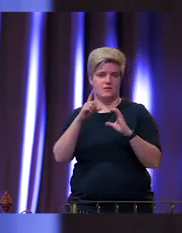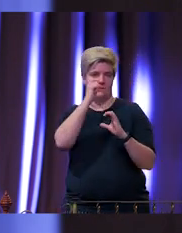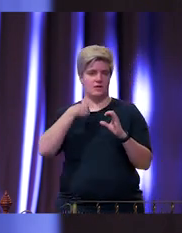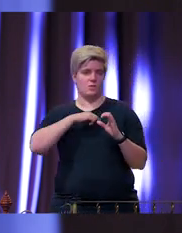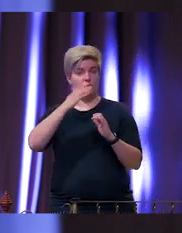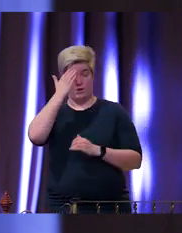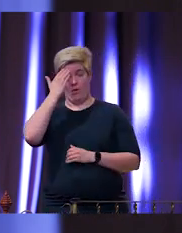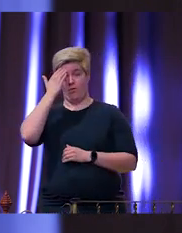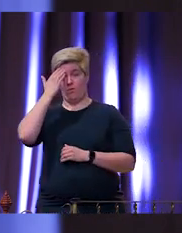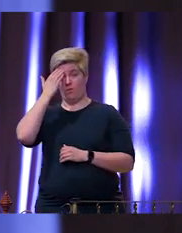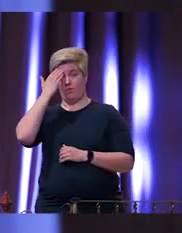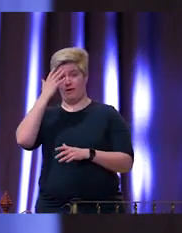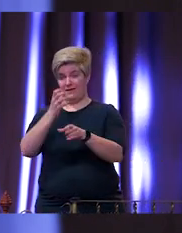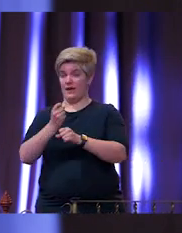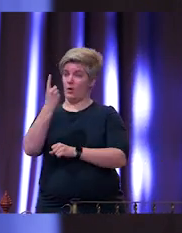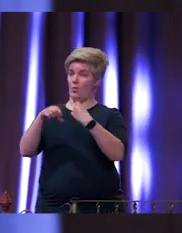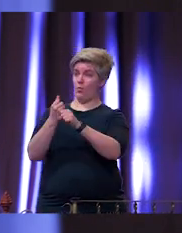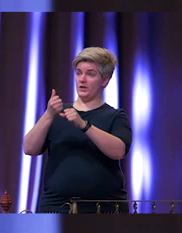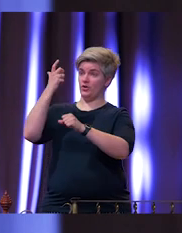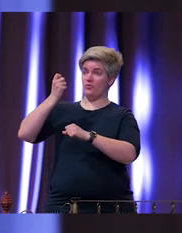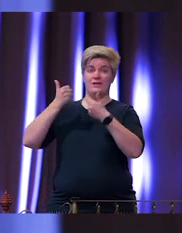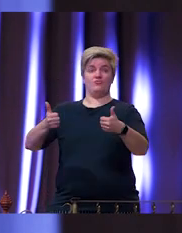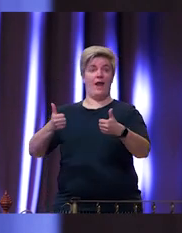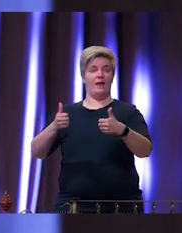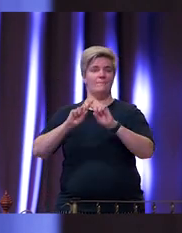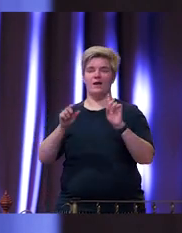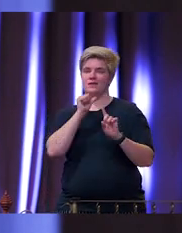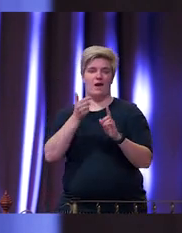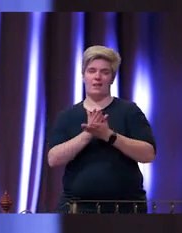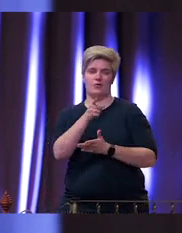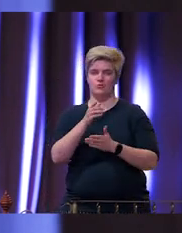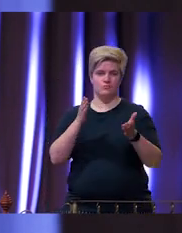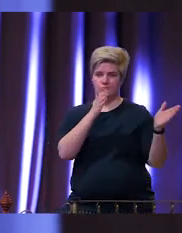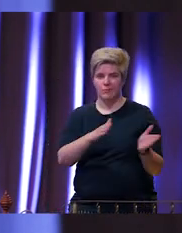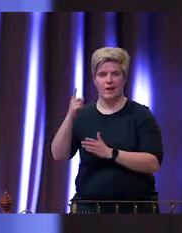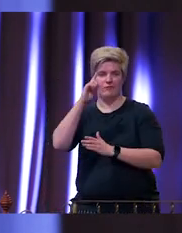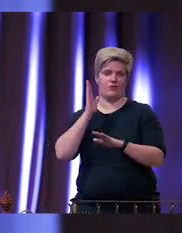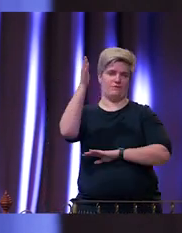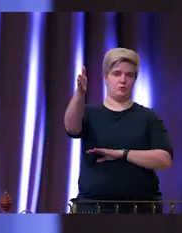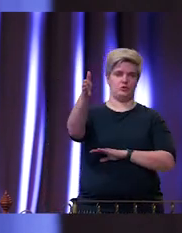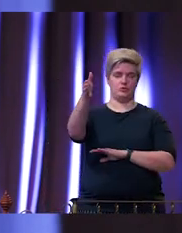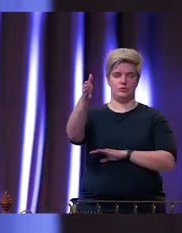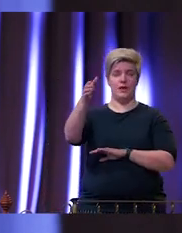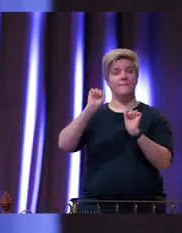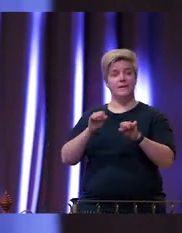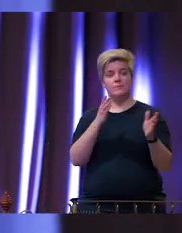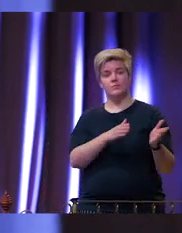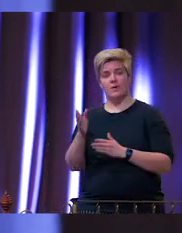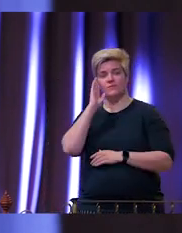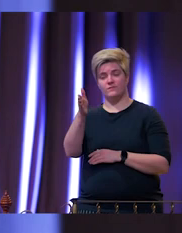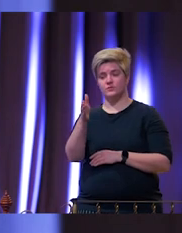that getting a one-year grant can be great, but that doesn't let you prepare for the future, right? And being able to prepare for the future